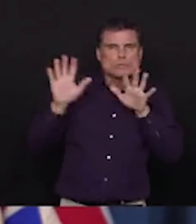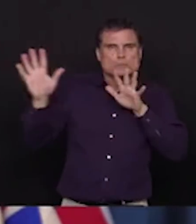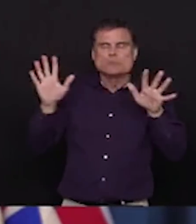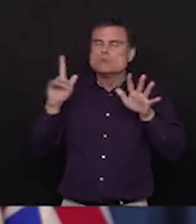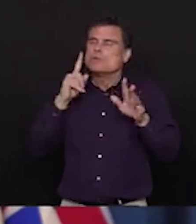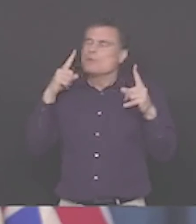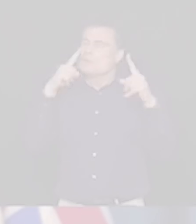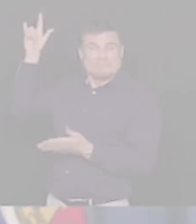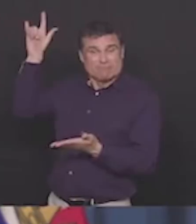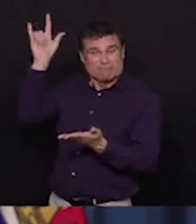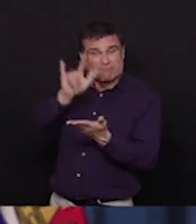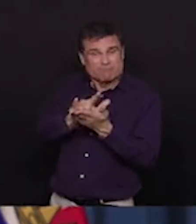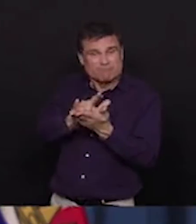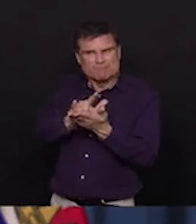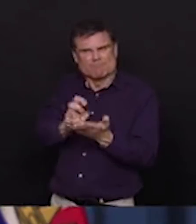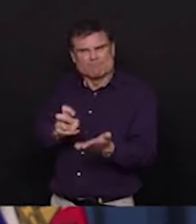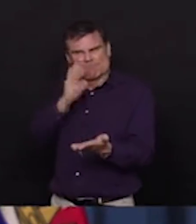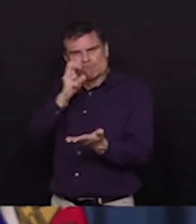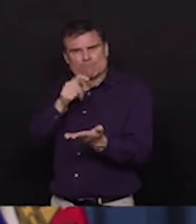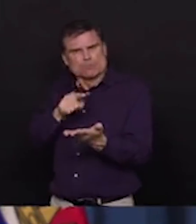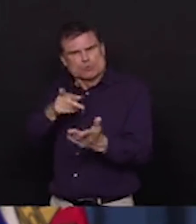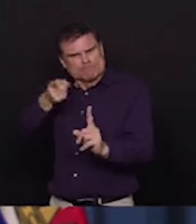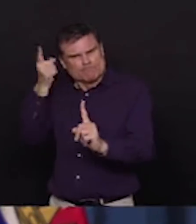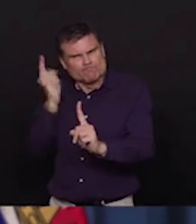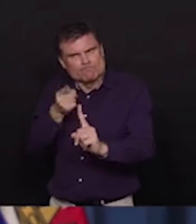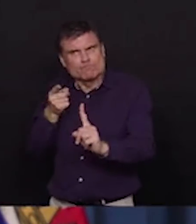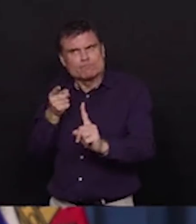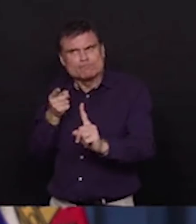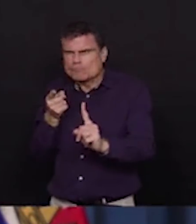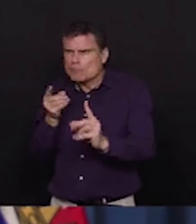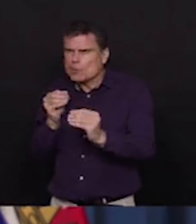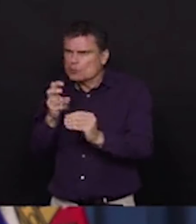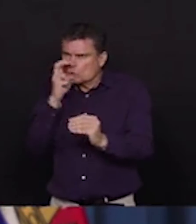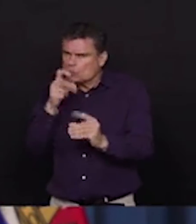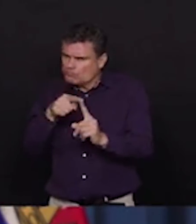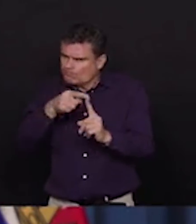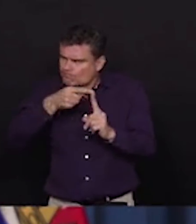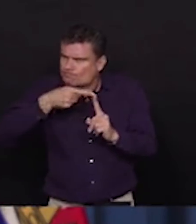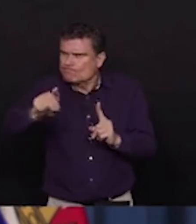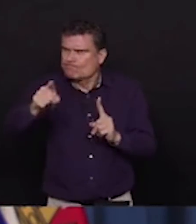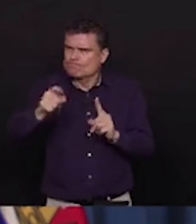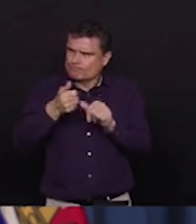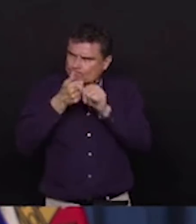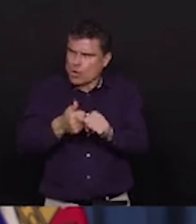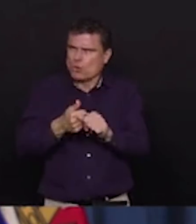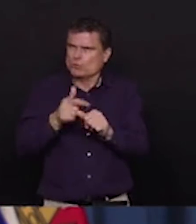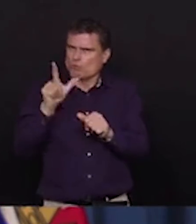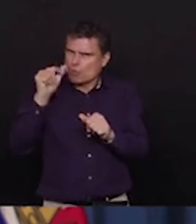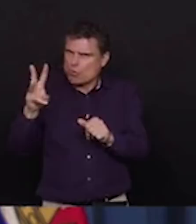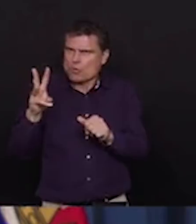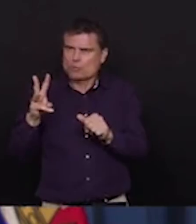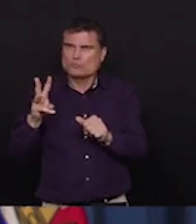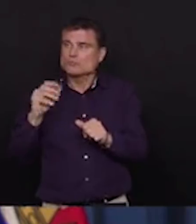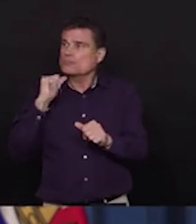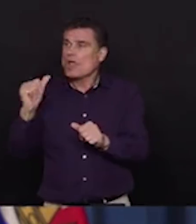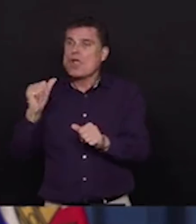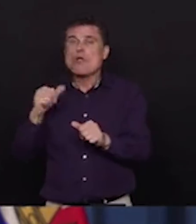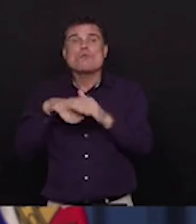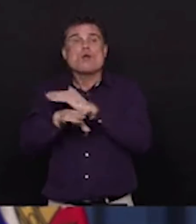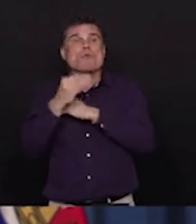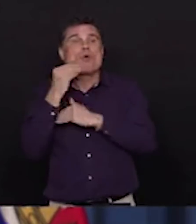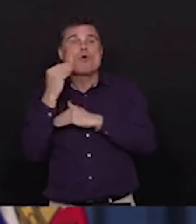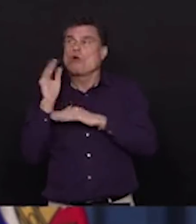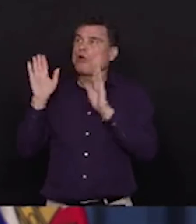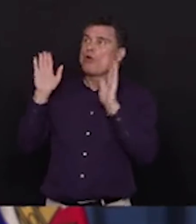and their own communities. First of all, I think we can do better. And we've had these discussions now with the federal government